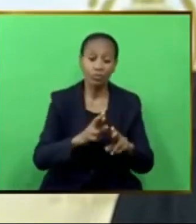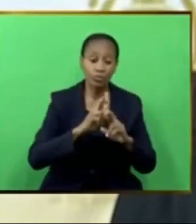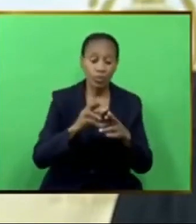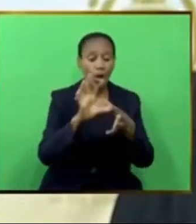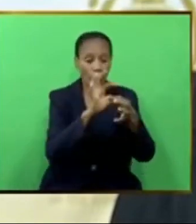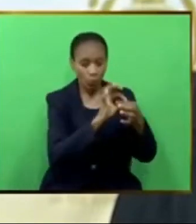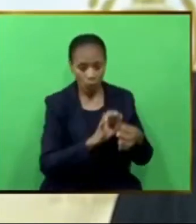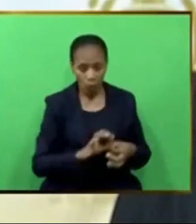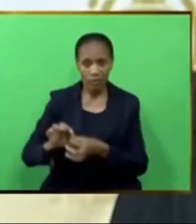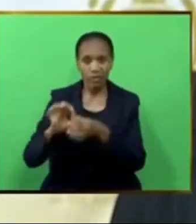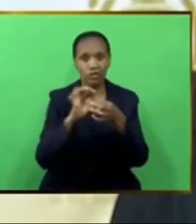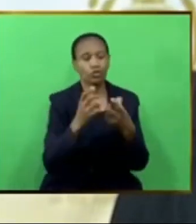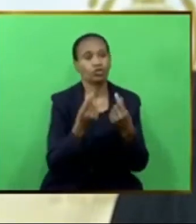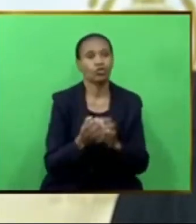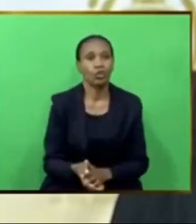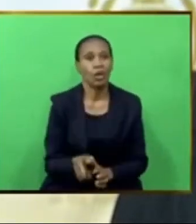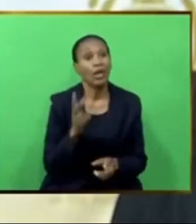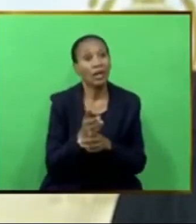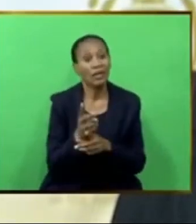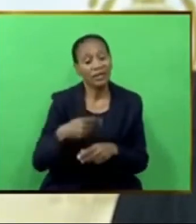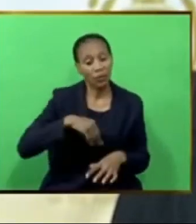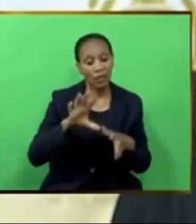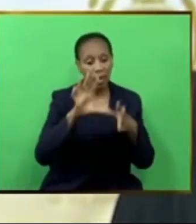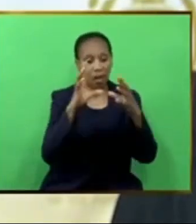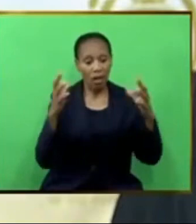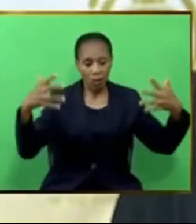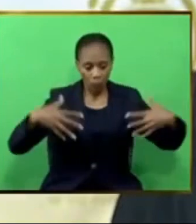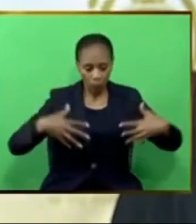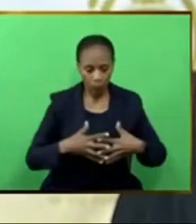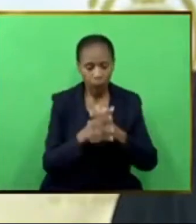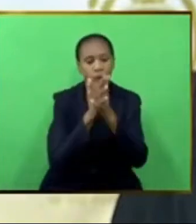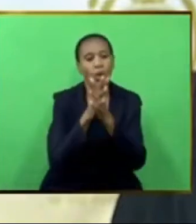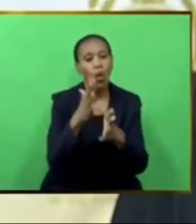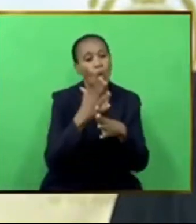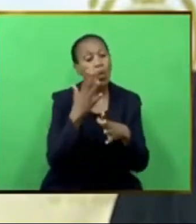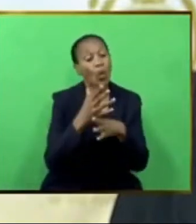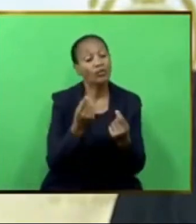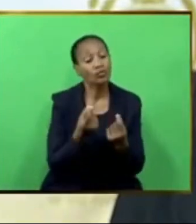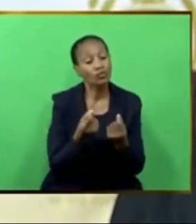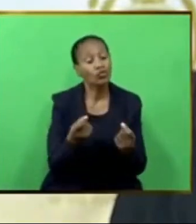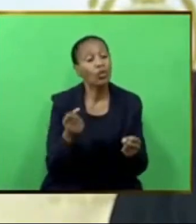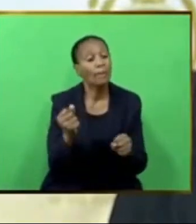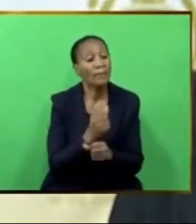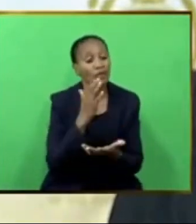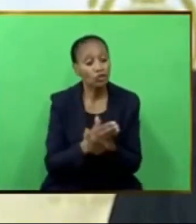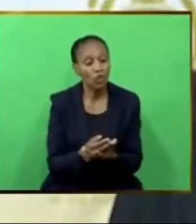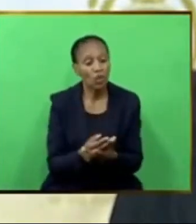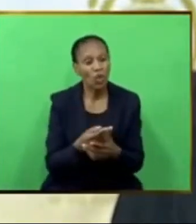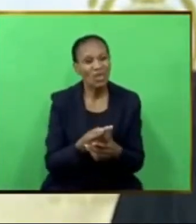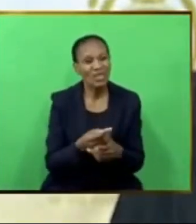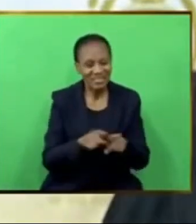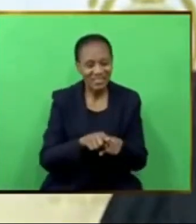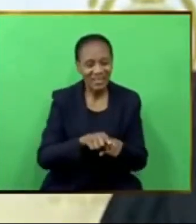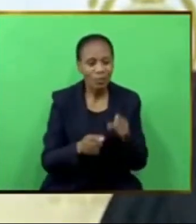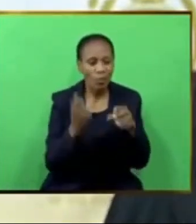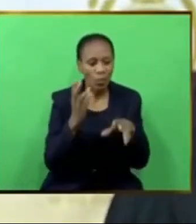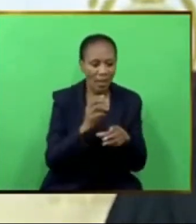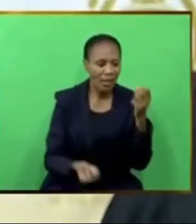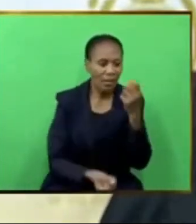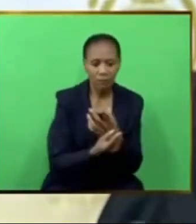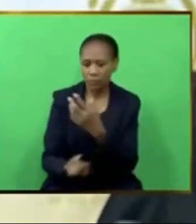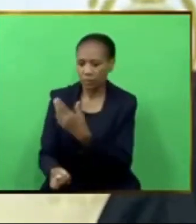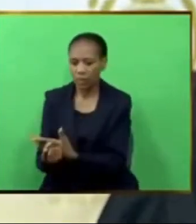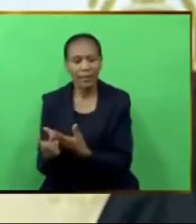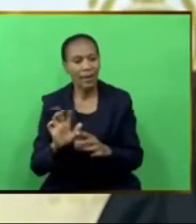and coordination. We are also consolidating similar functions to reduce duplication and inefficiencies. The intention is